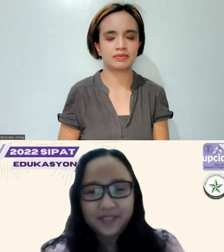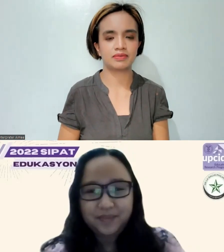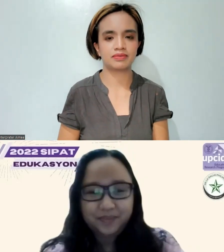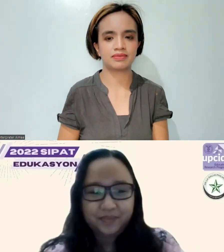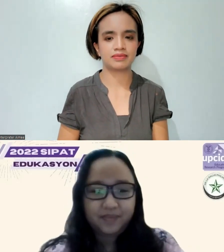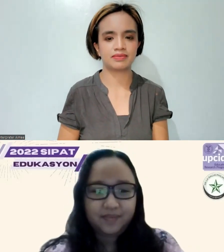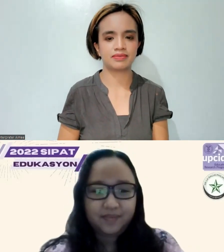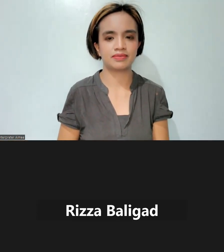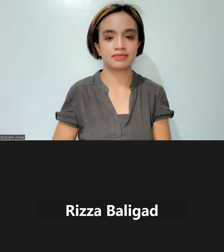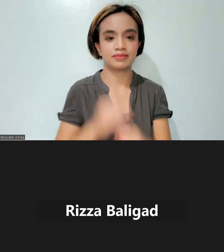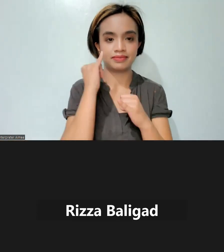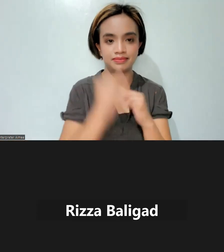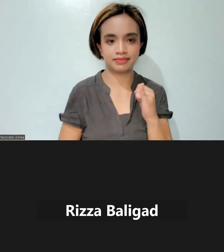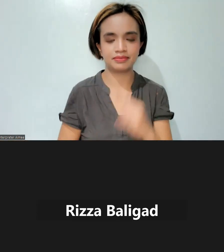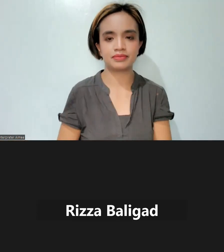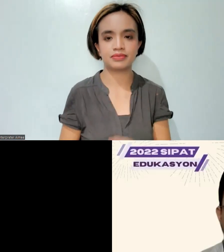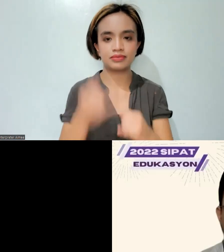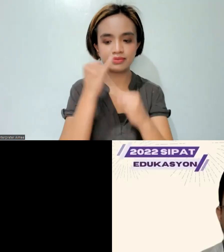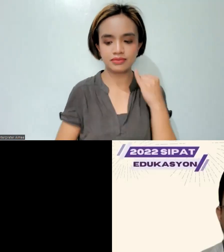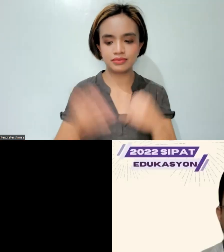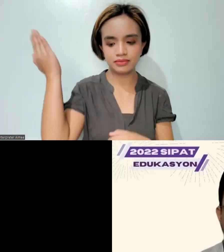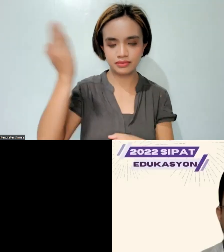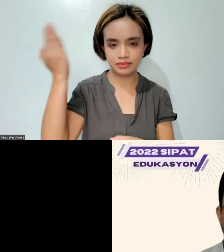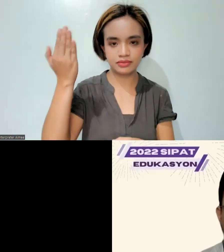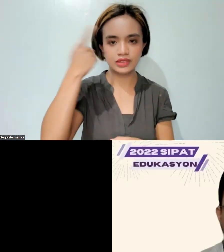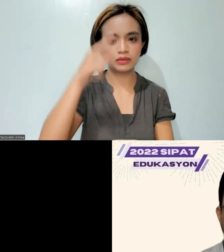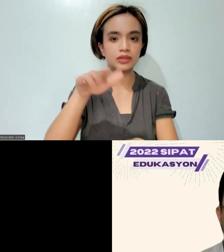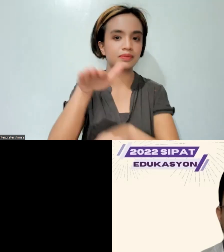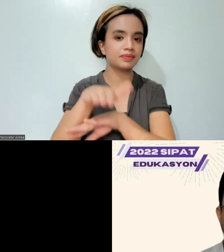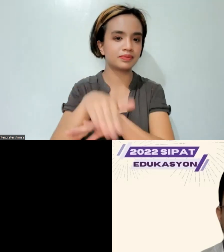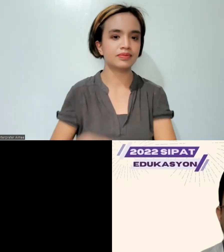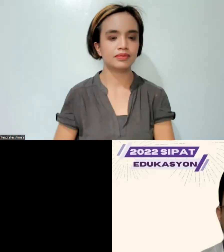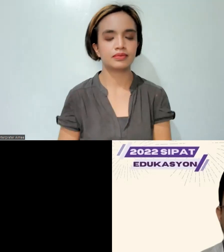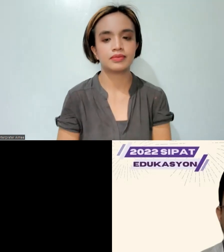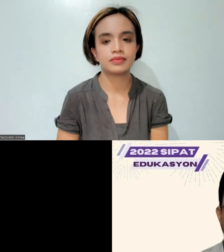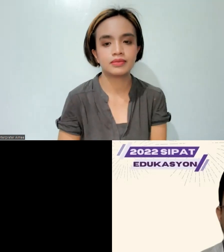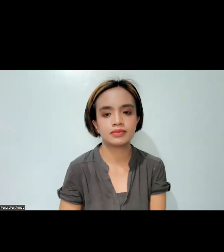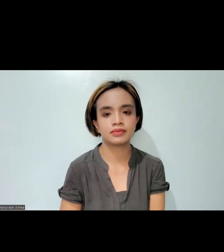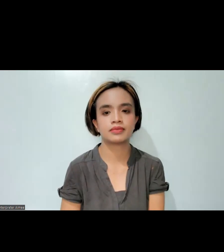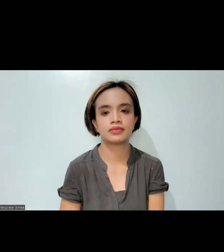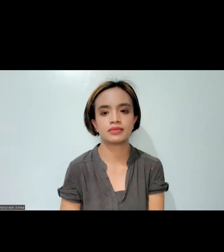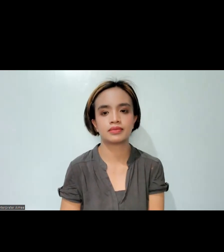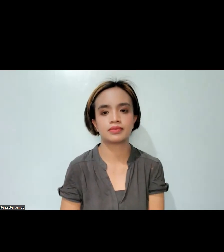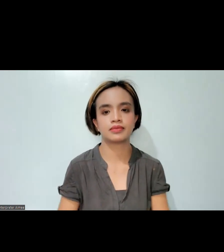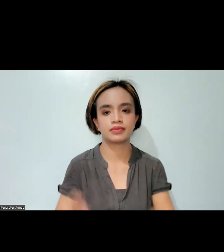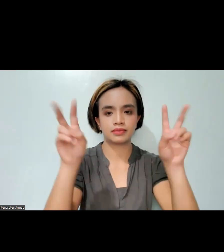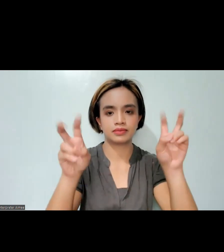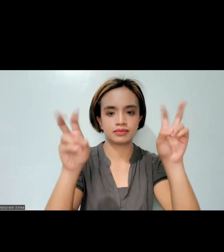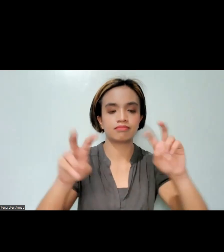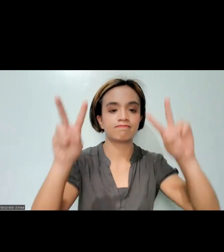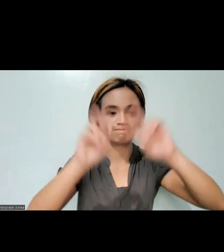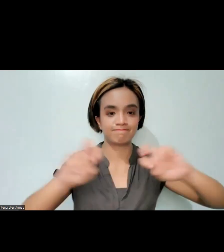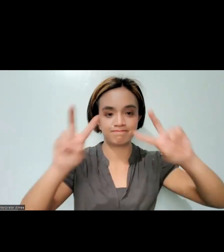Finally, our last presentation for the afternoon is entitled